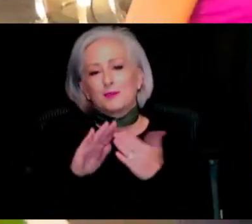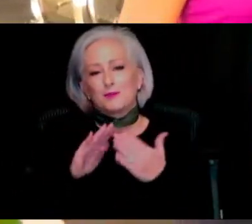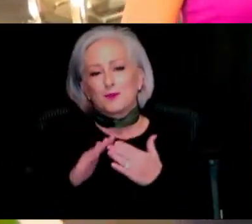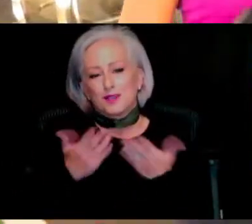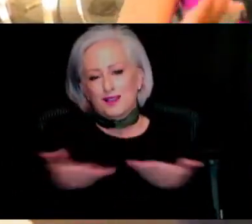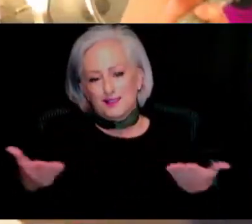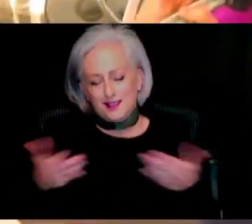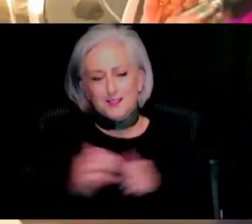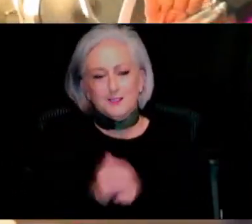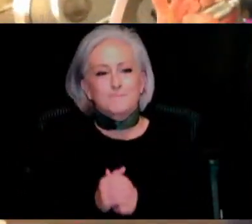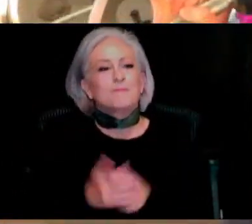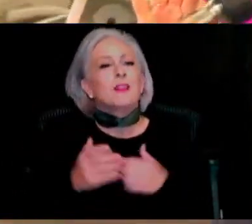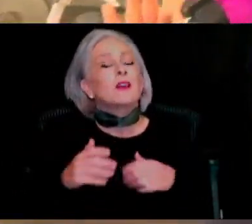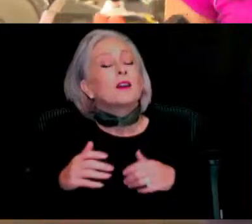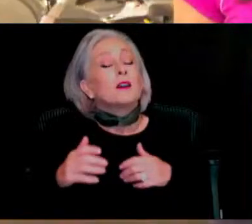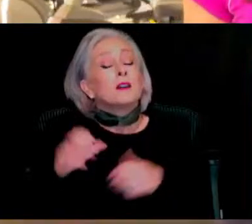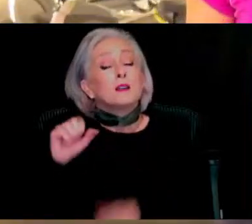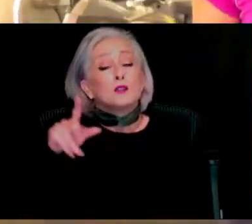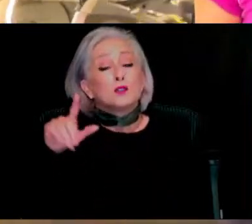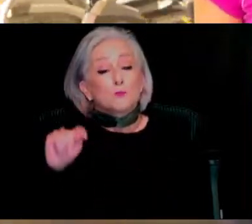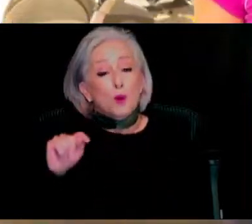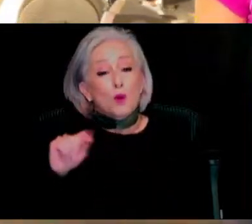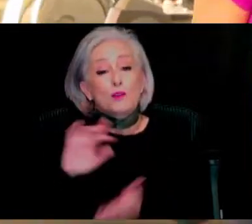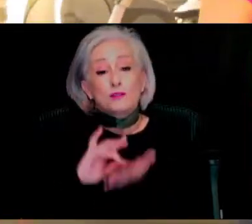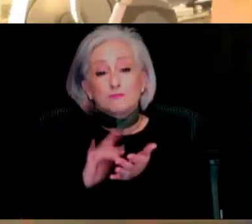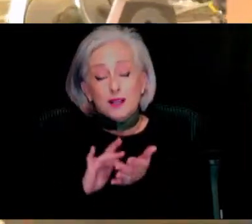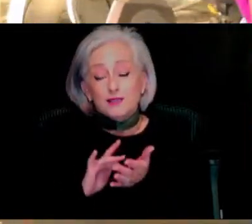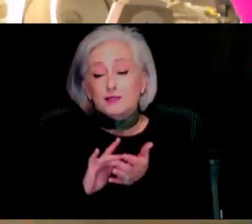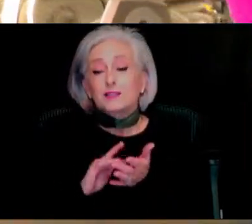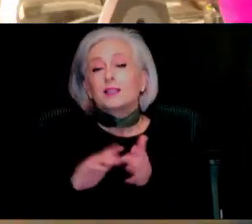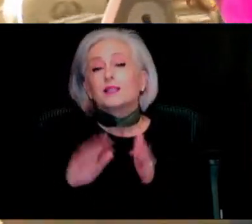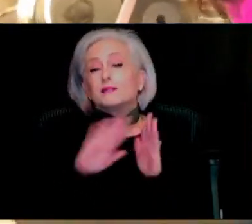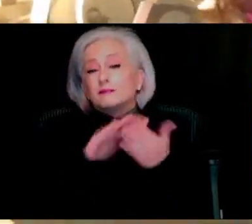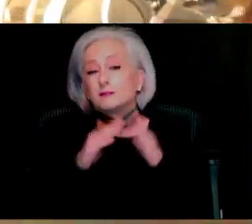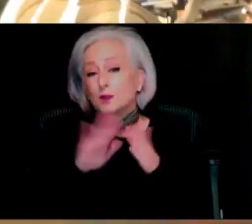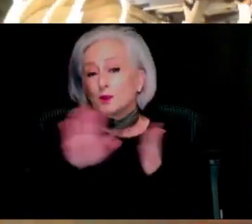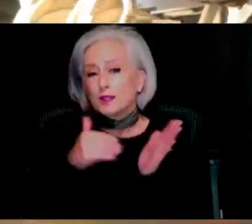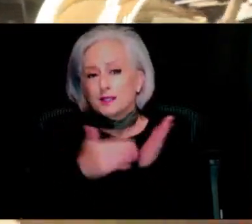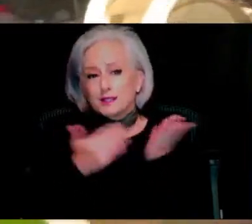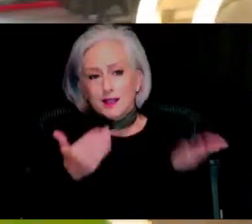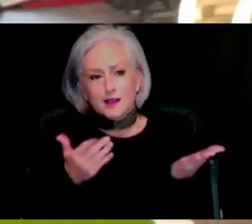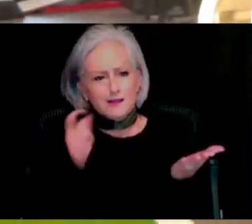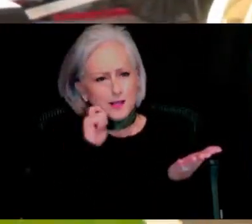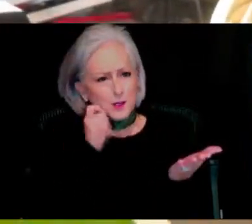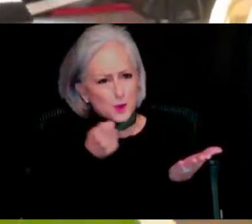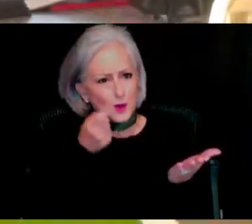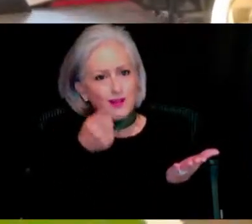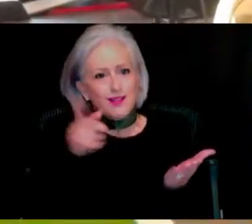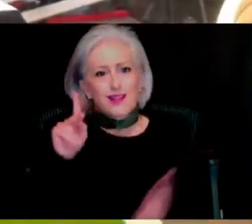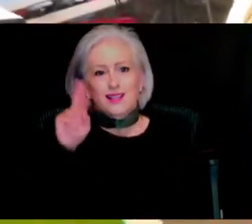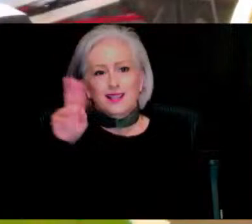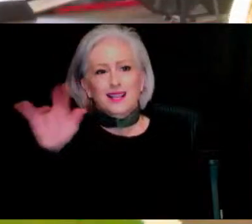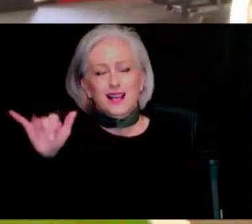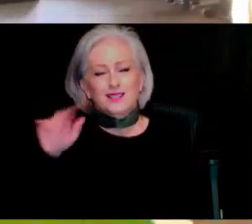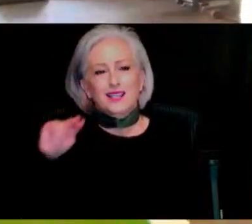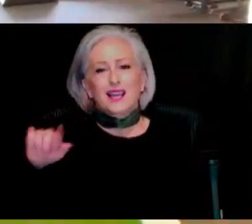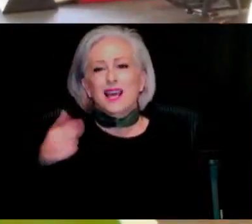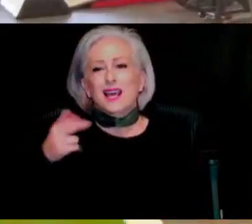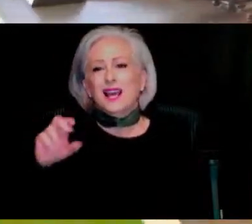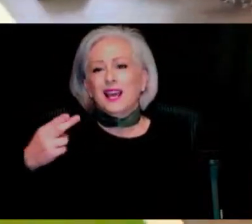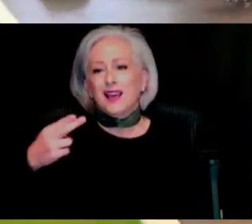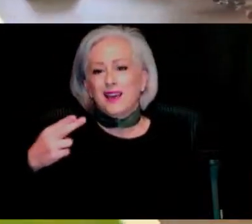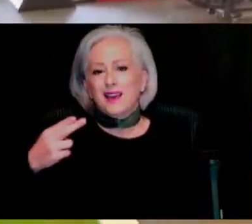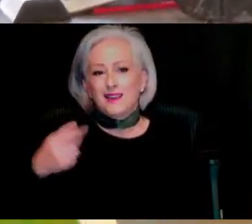Performance Center because this place is so cool. We have Kelsey Enget right behind us. Apparently, this is a woman who can live